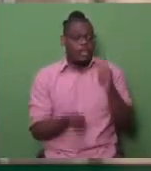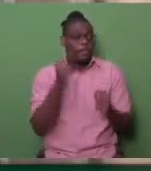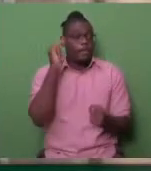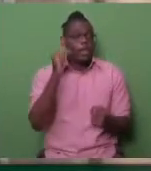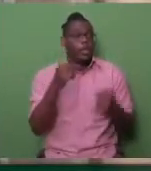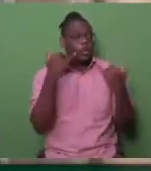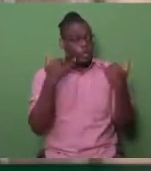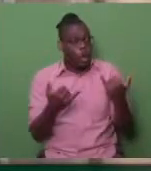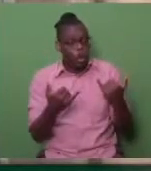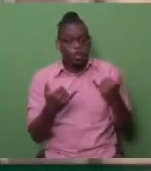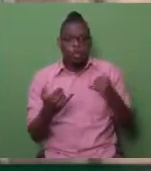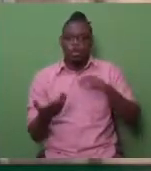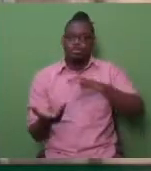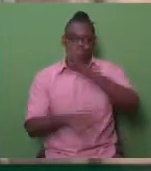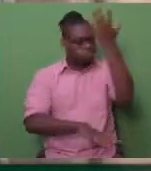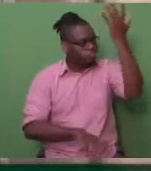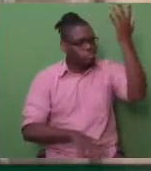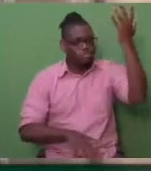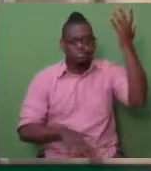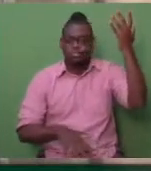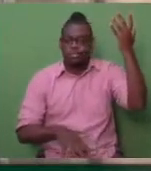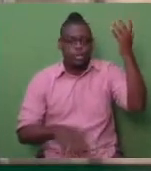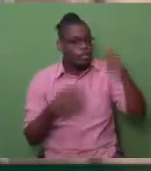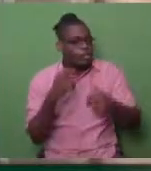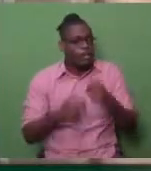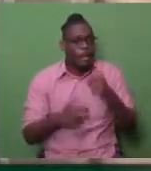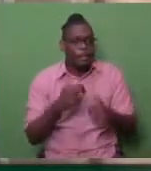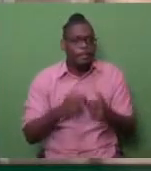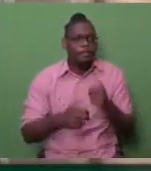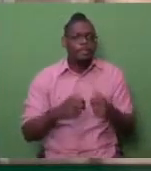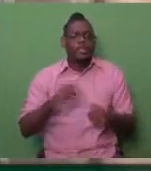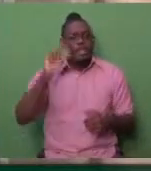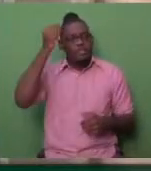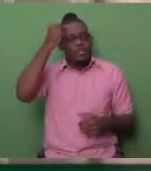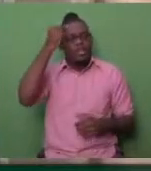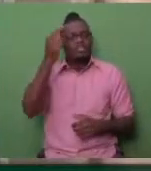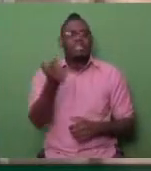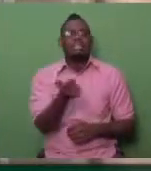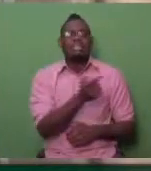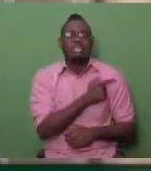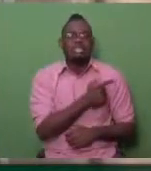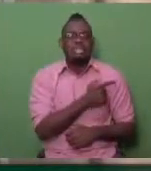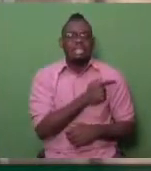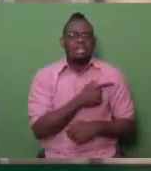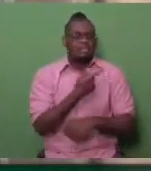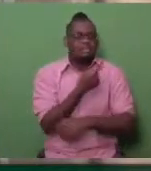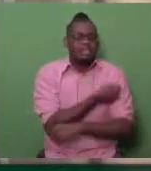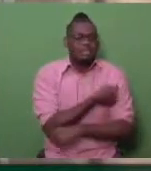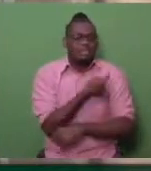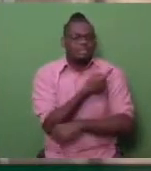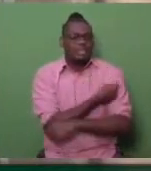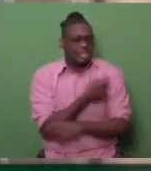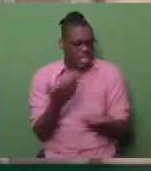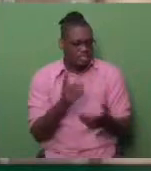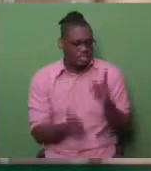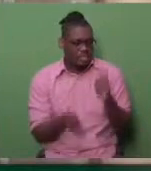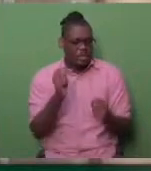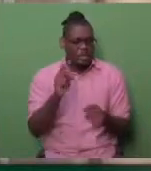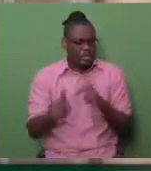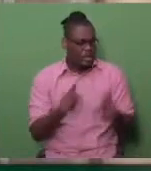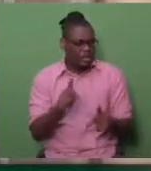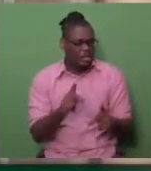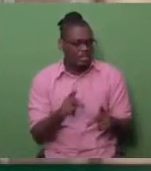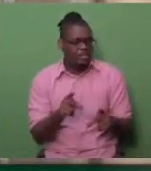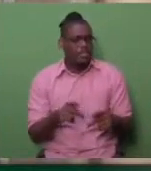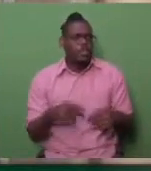vaccines for our population. So while citizens were falling sick by the hundreds without vaccines, our Prime Minister said that he was